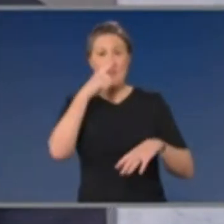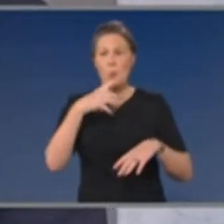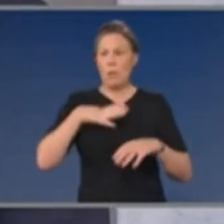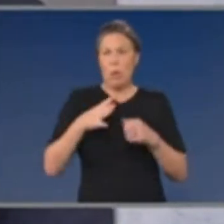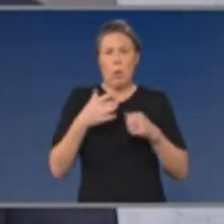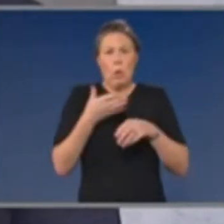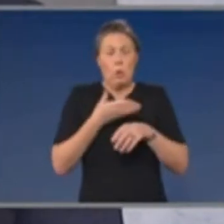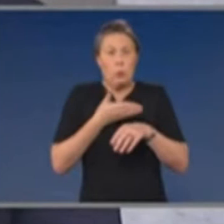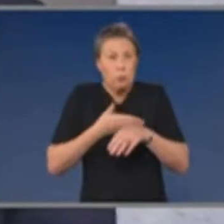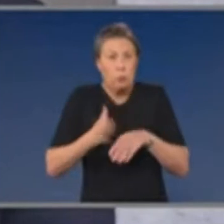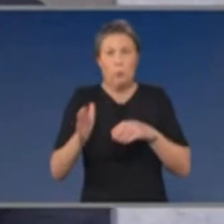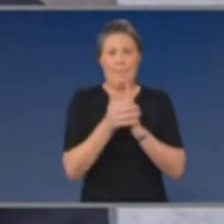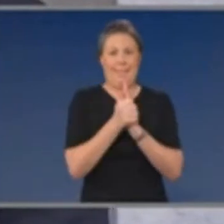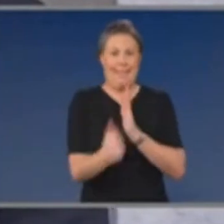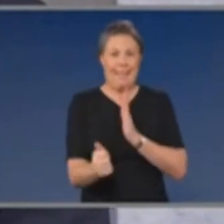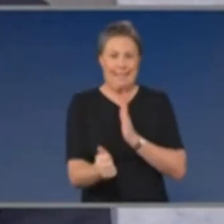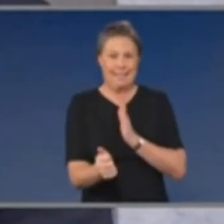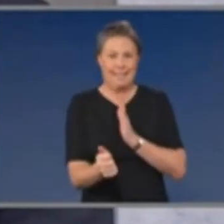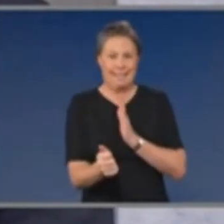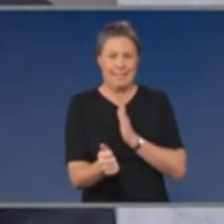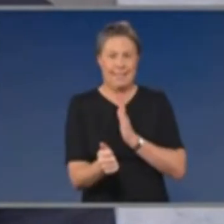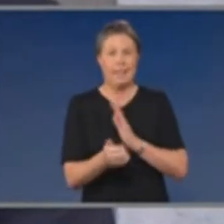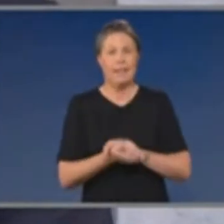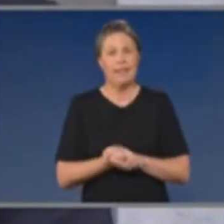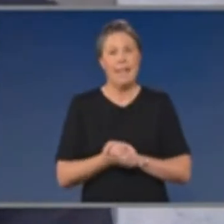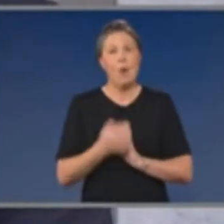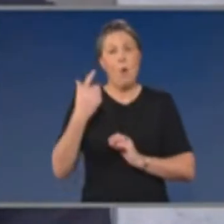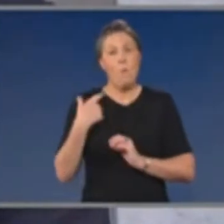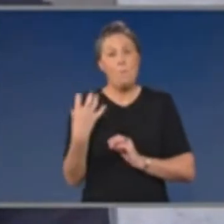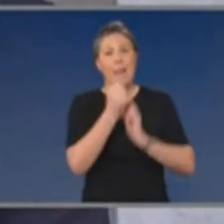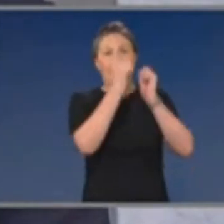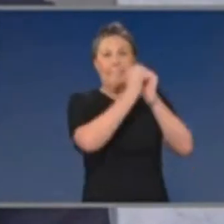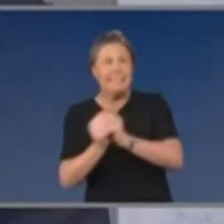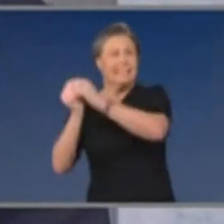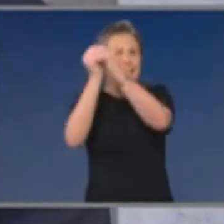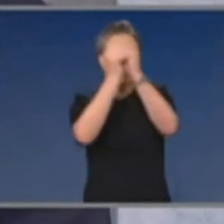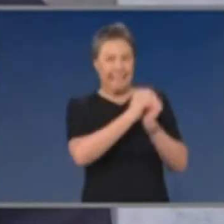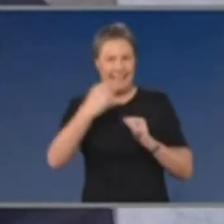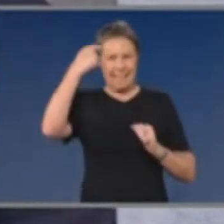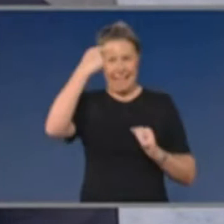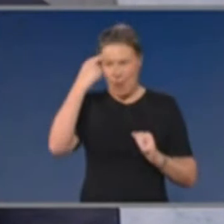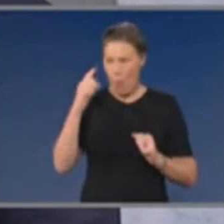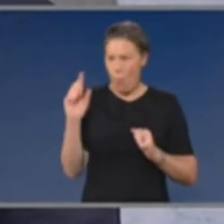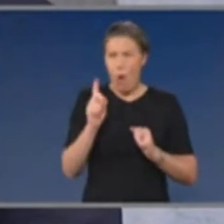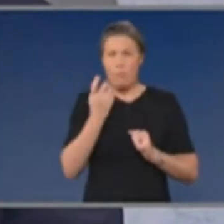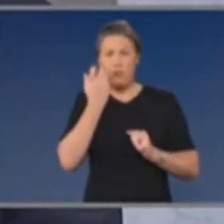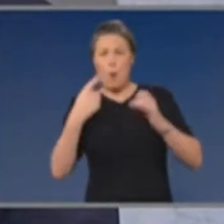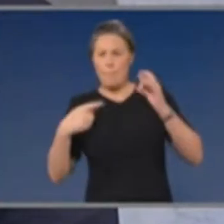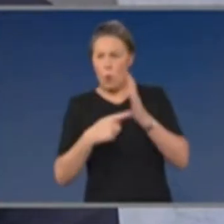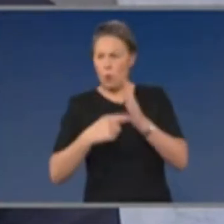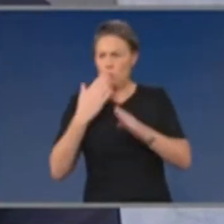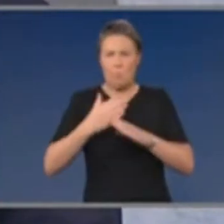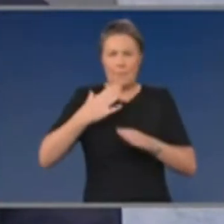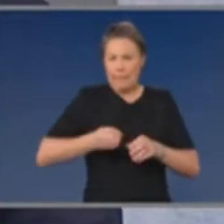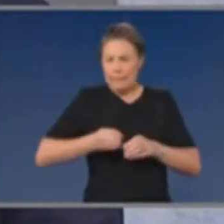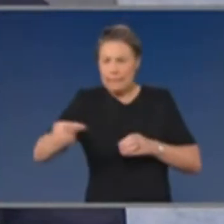towards a new way of working with the states and territories to deliver on the skills that Australians who are looking to get a job and be